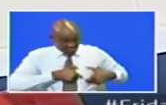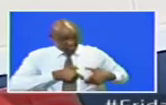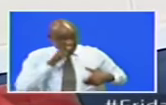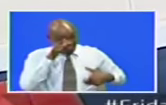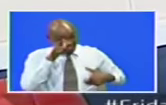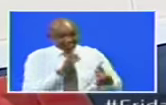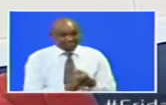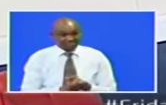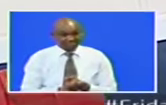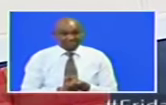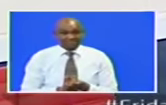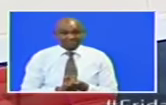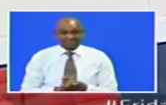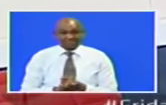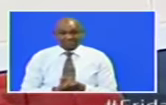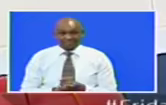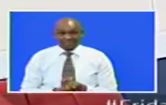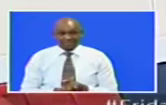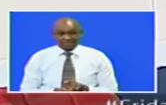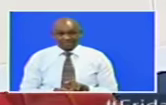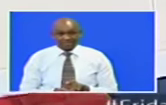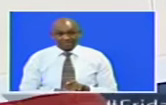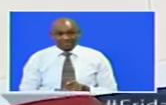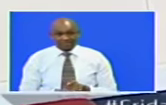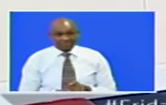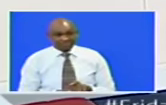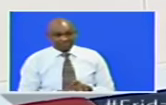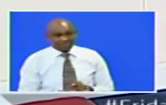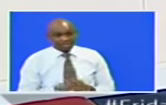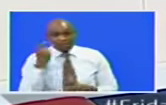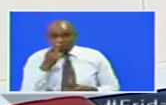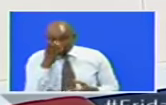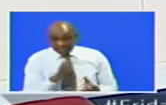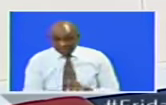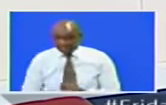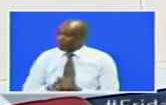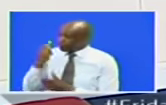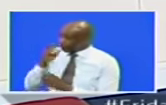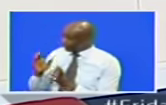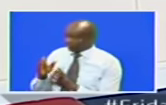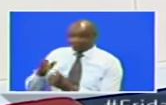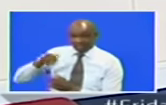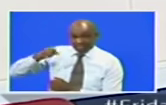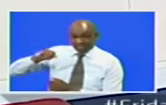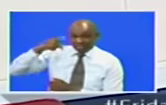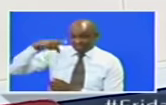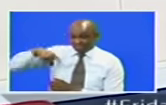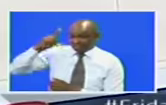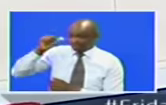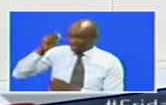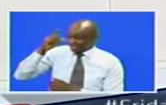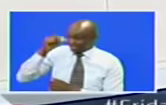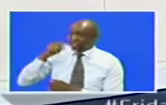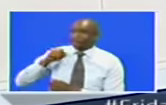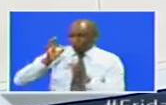my girl. Your girlfriend? Yes. Splendid, that's her name? No. Oh, I thought she's splendid. She's splendid.